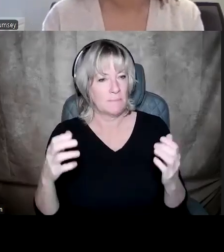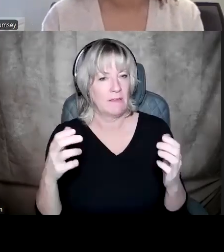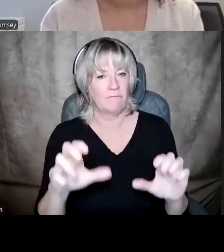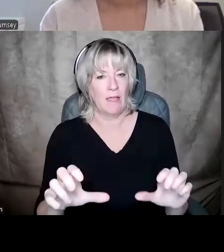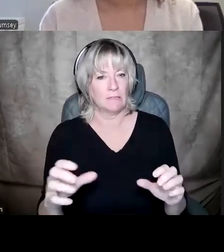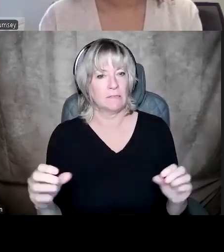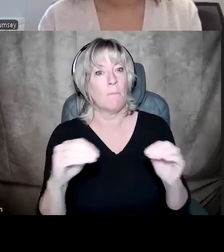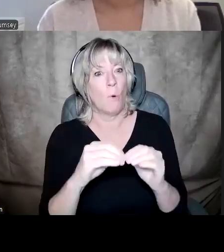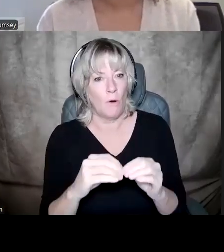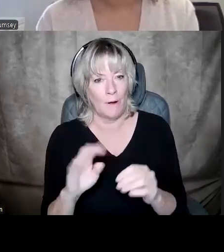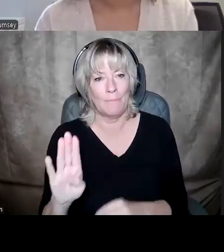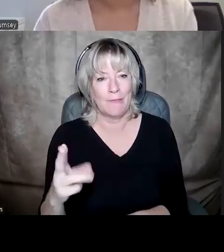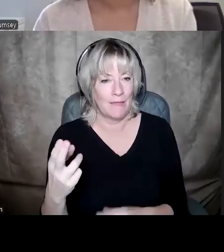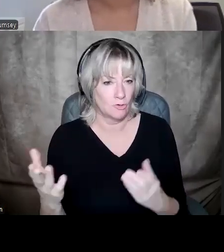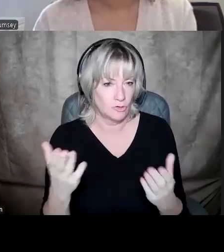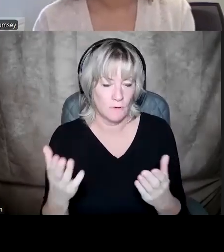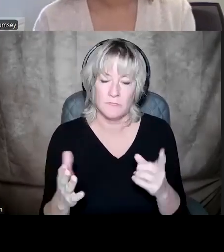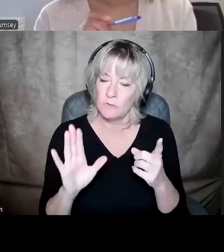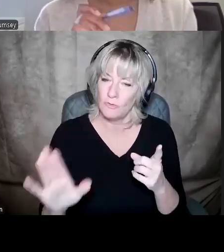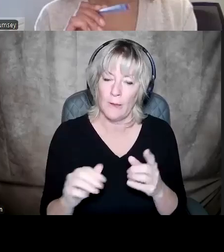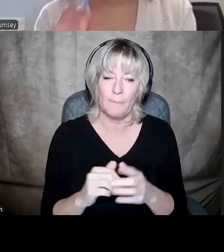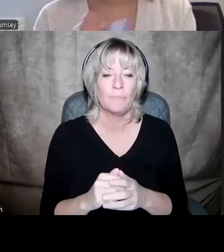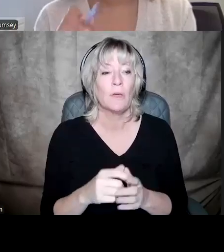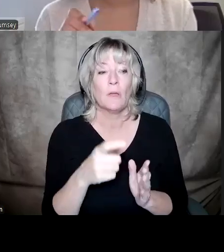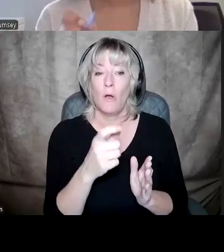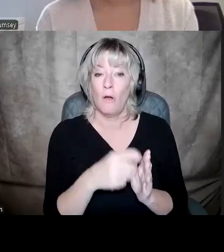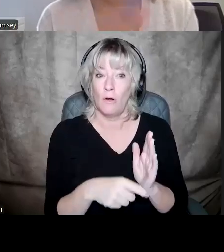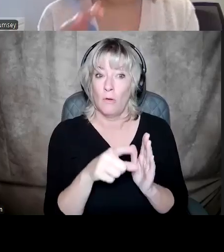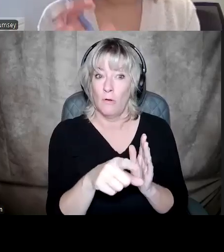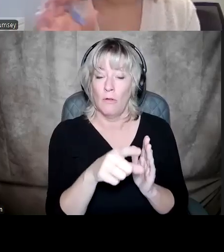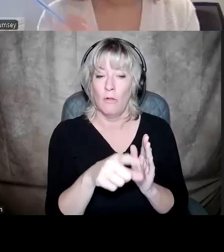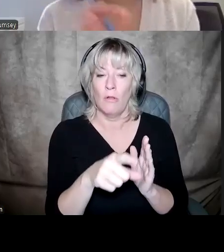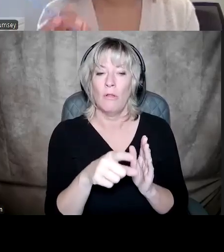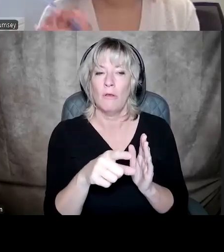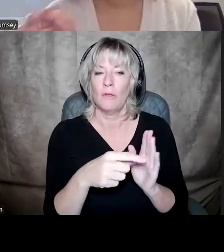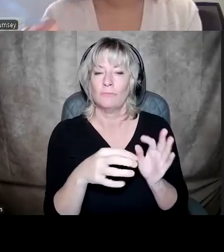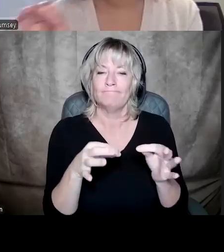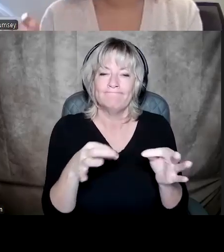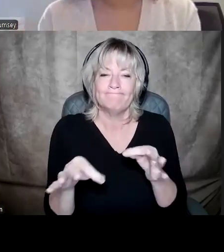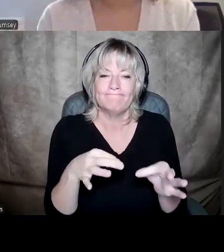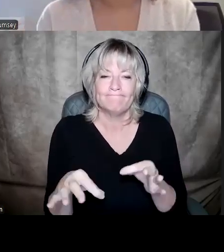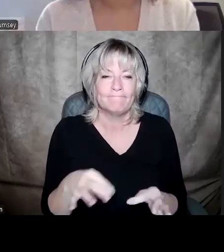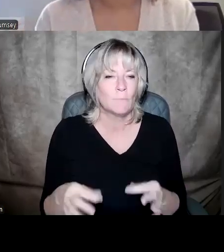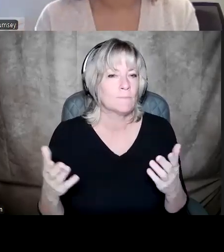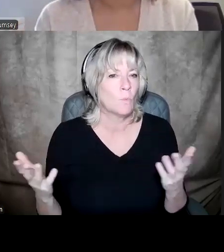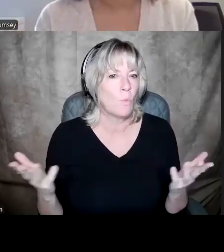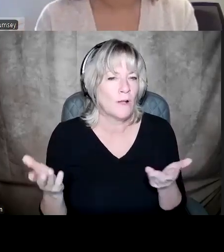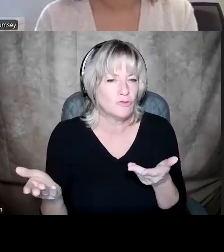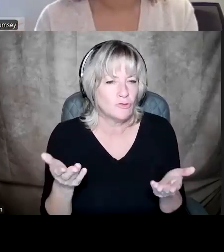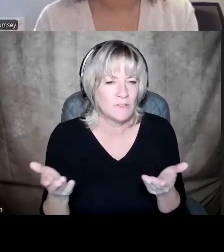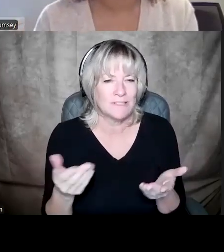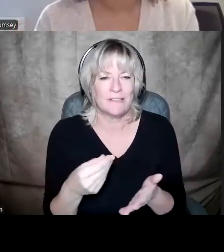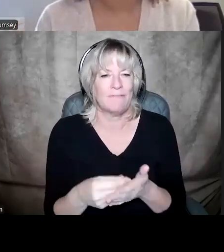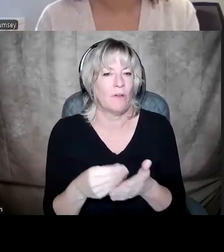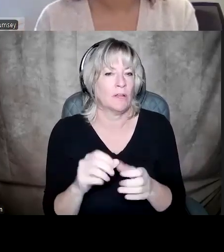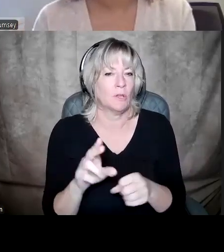services. And this article, if you're interested in learning more, this article kind of lays out what those services are and what the funding can be